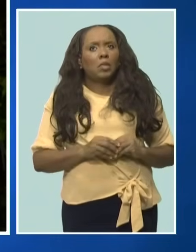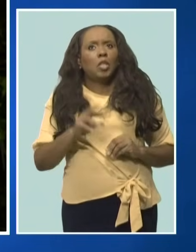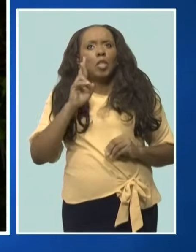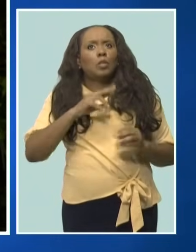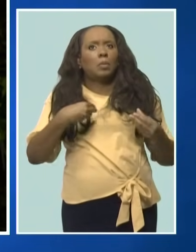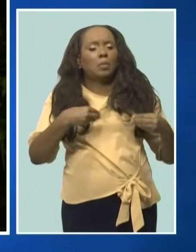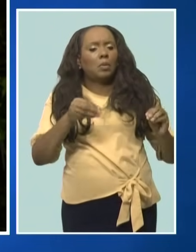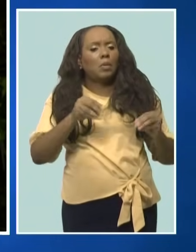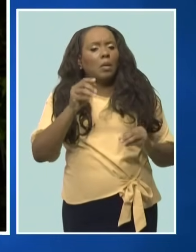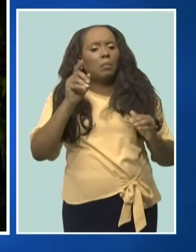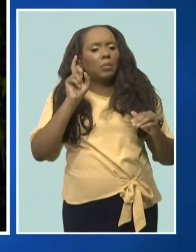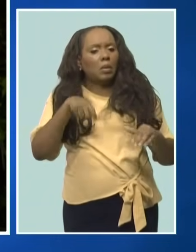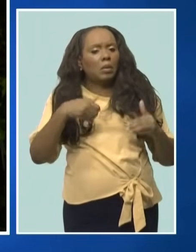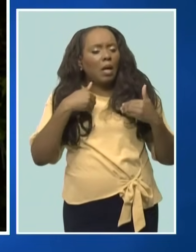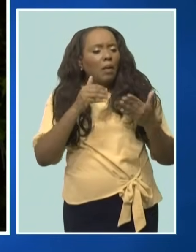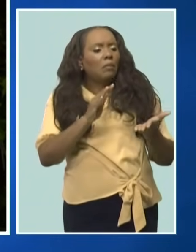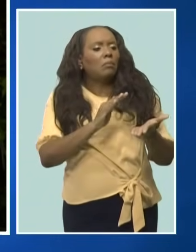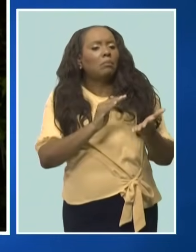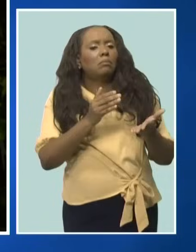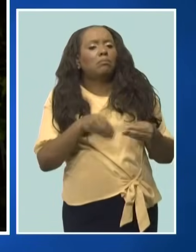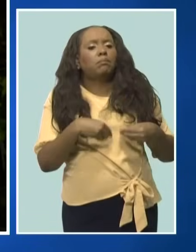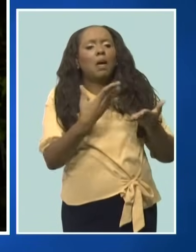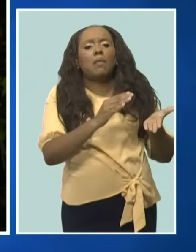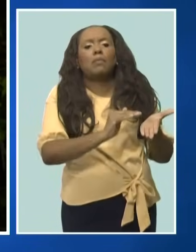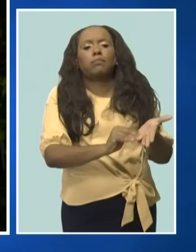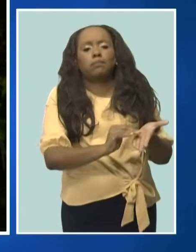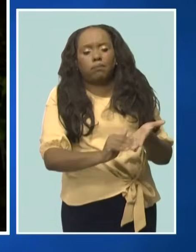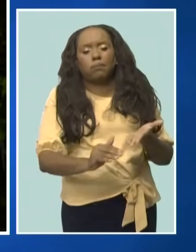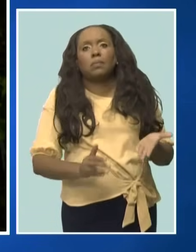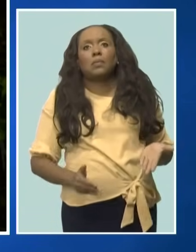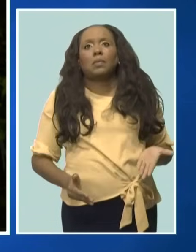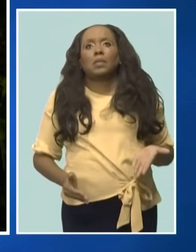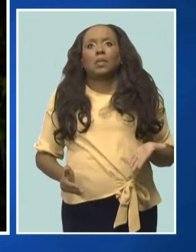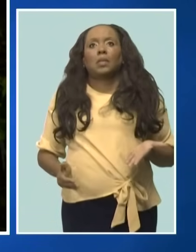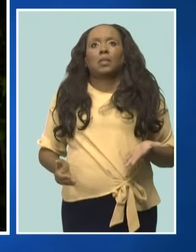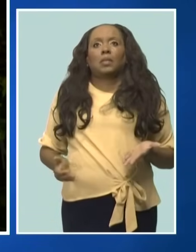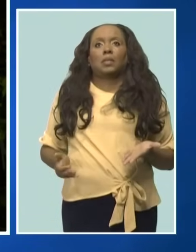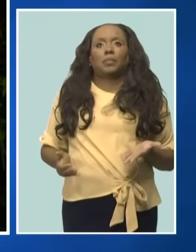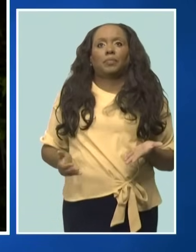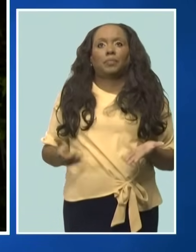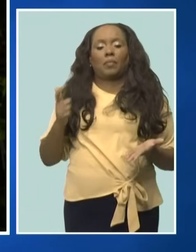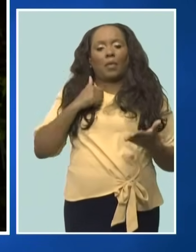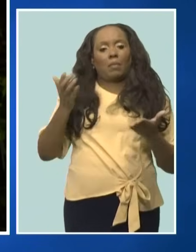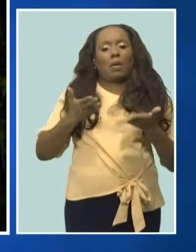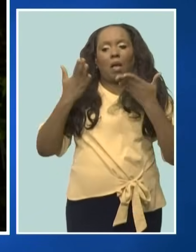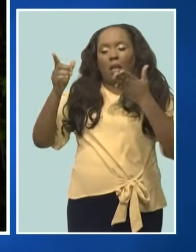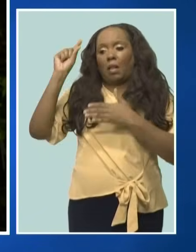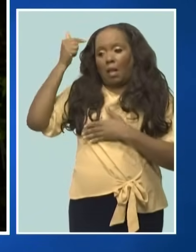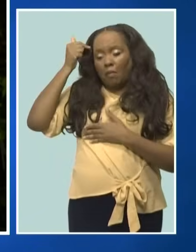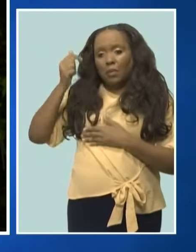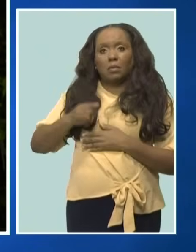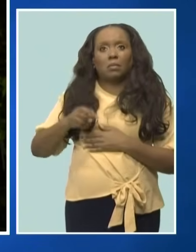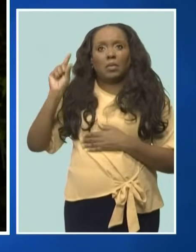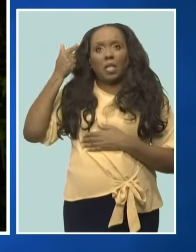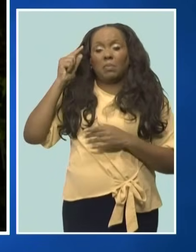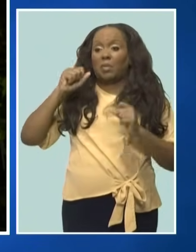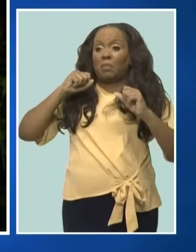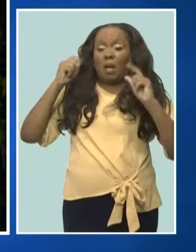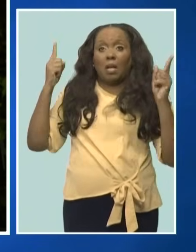well? And that was the proposal I put to them, and they seem surprised. They've done nothing about it. Because this